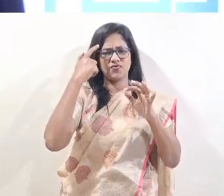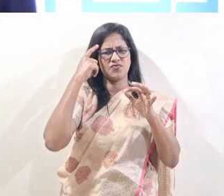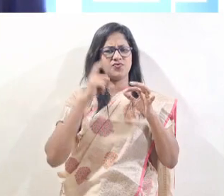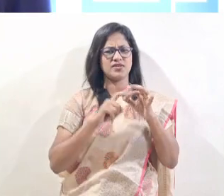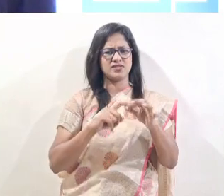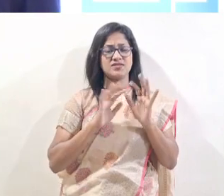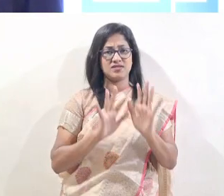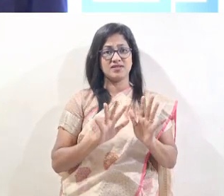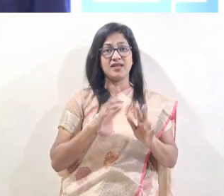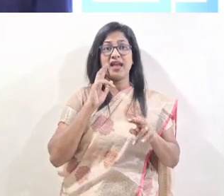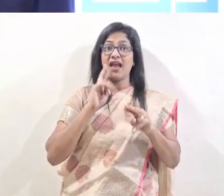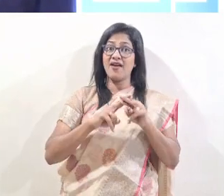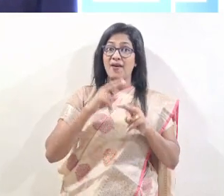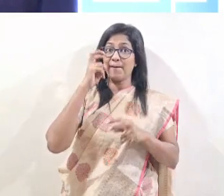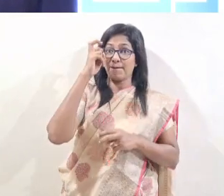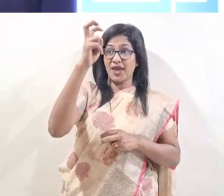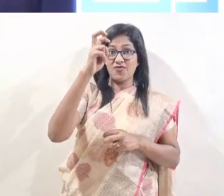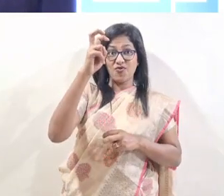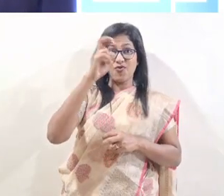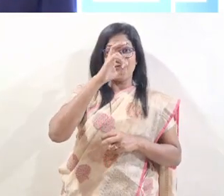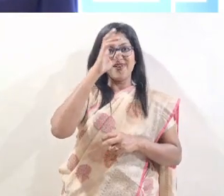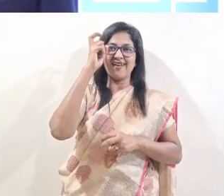Can a metro train be stolen?